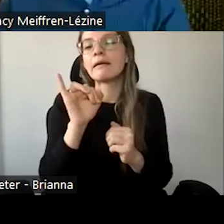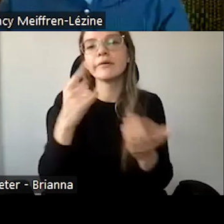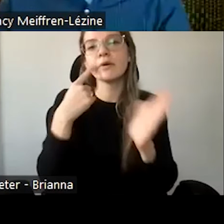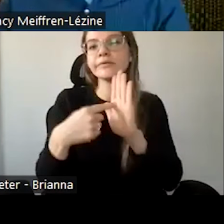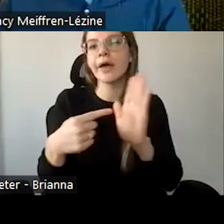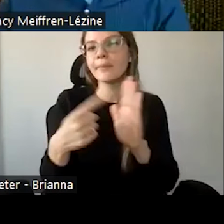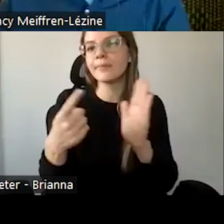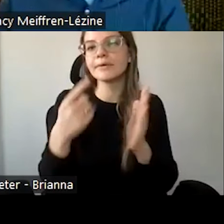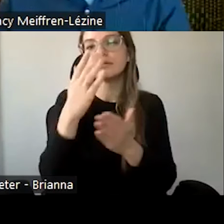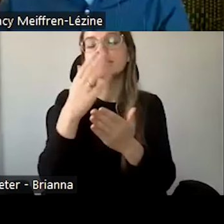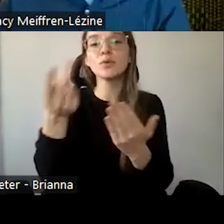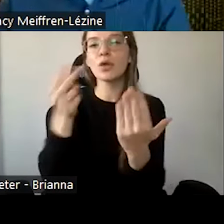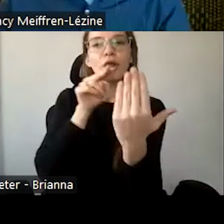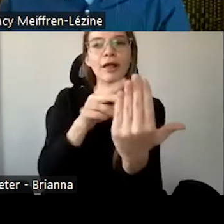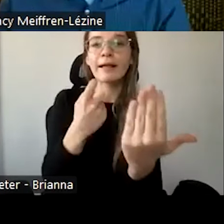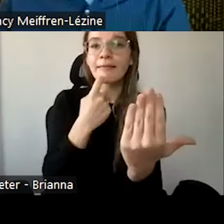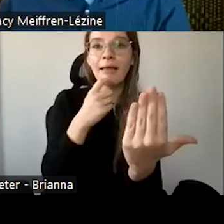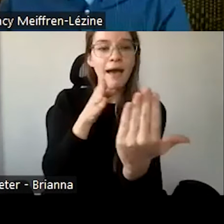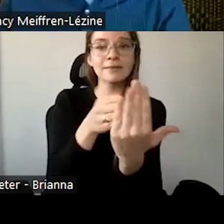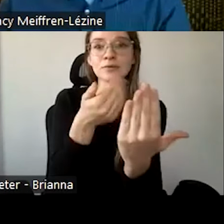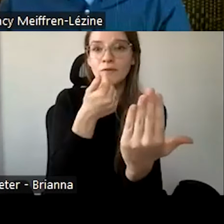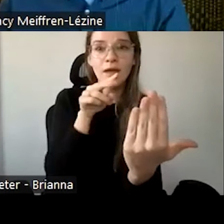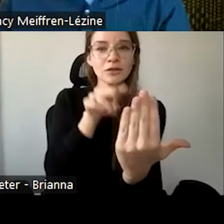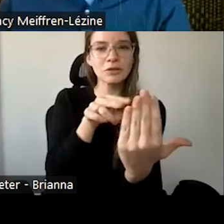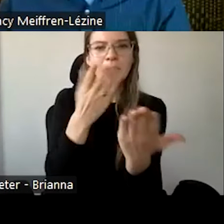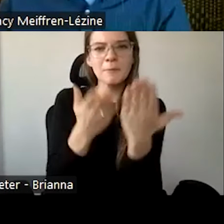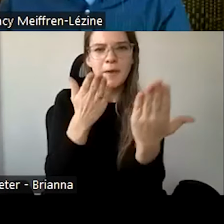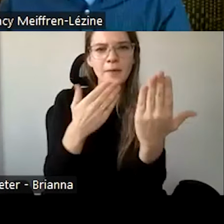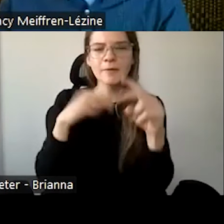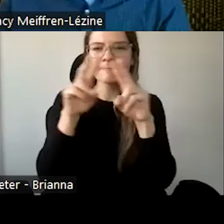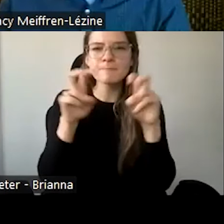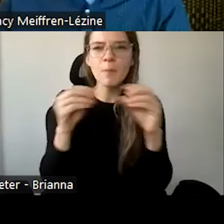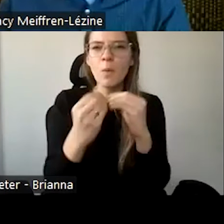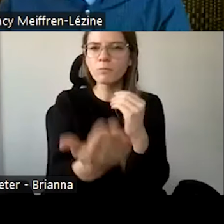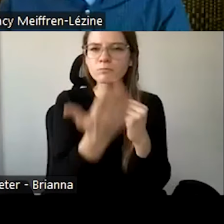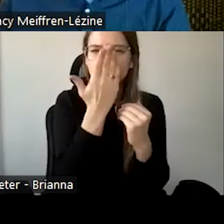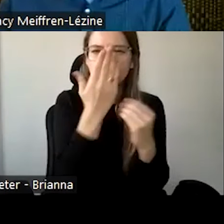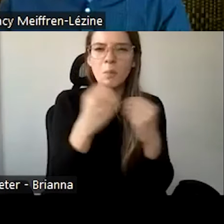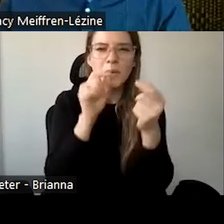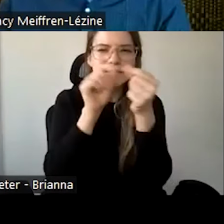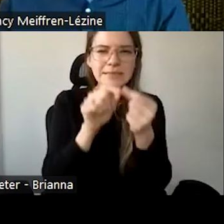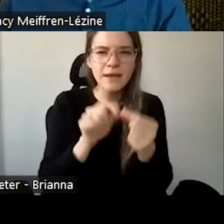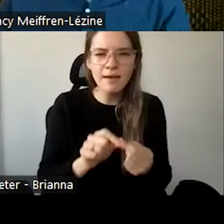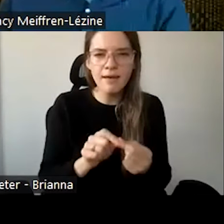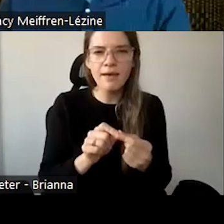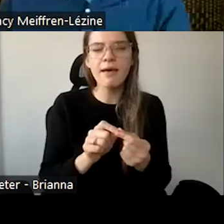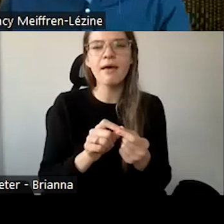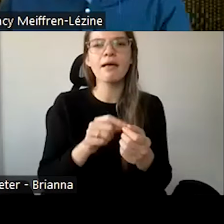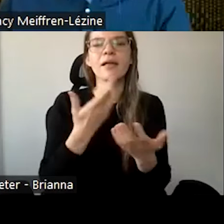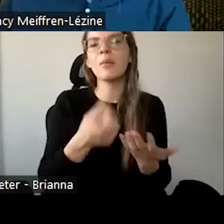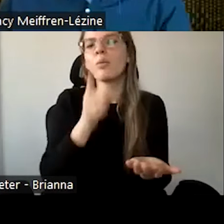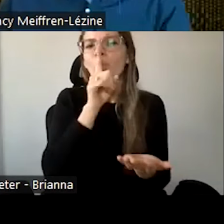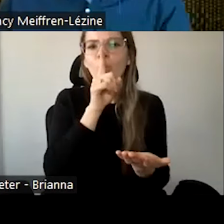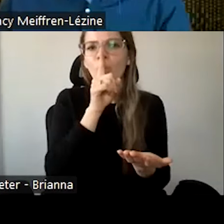like glass reflection, you might be able to get to a higher level of detail. But you wouldn't want